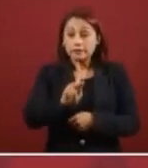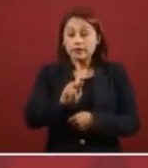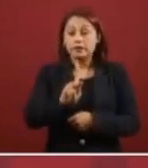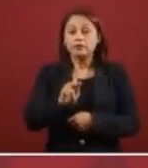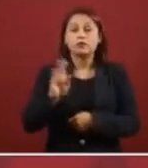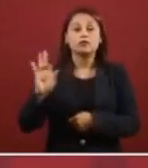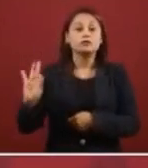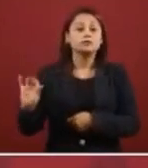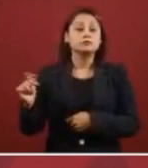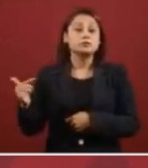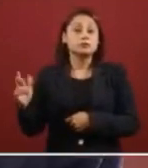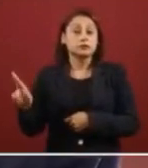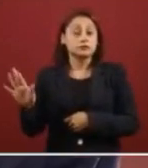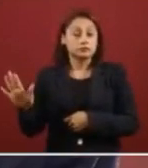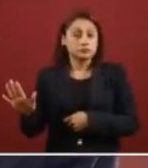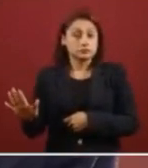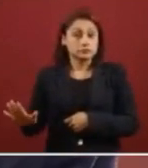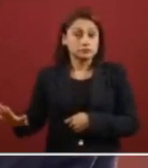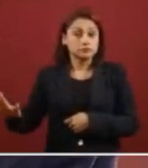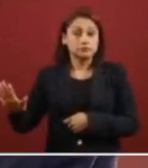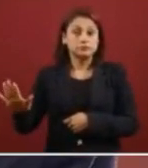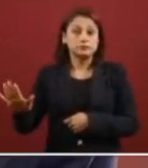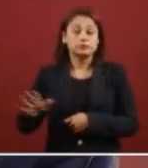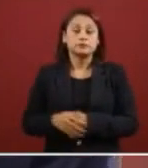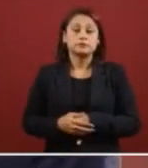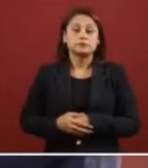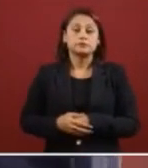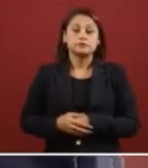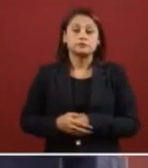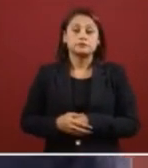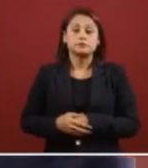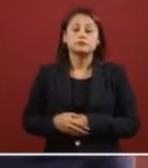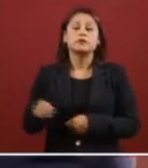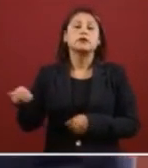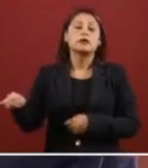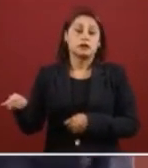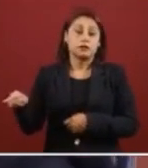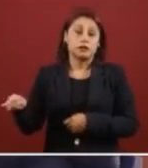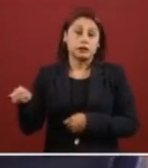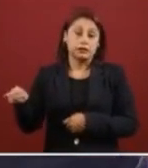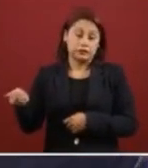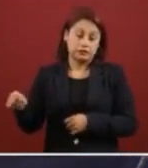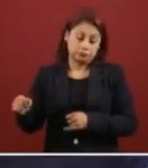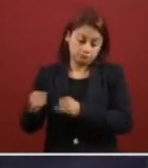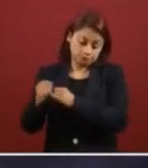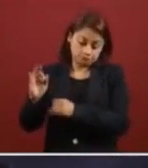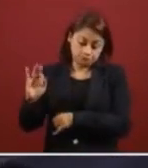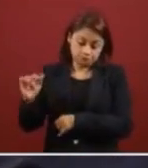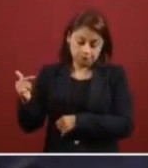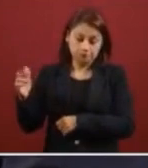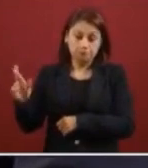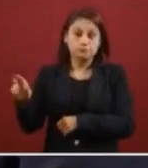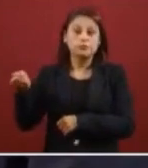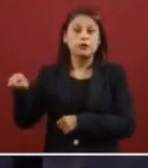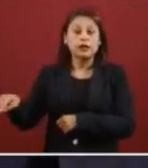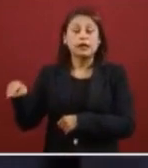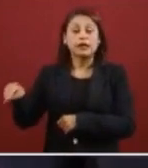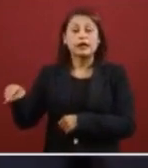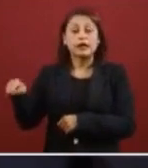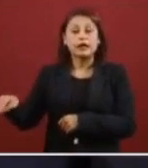fiscal our attorney general va seguramente will a recoger los